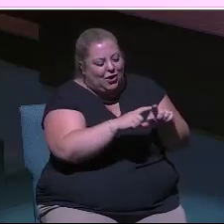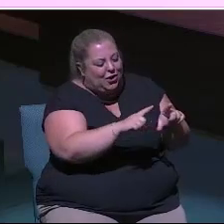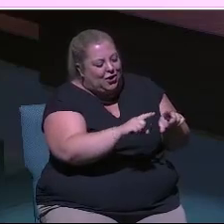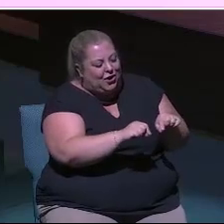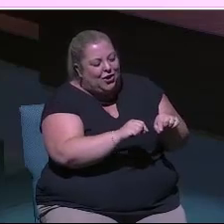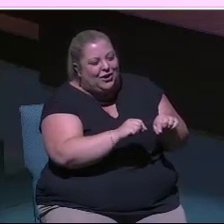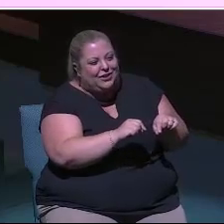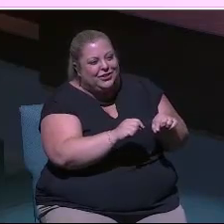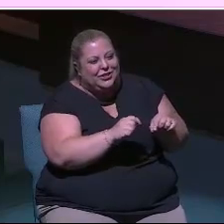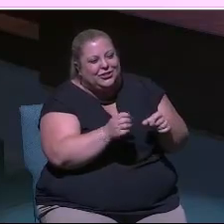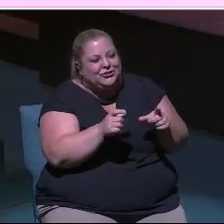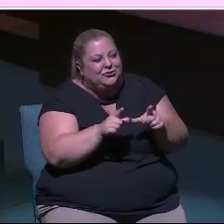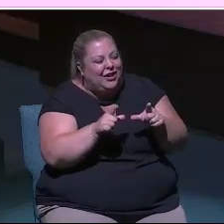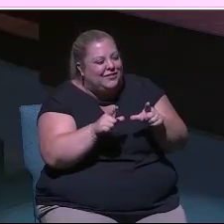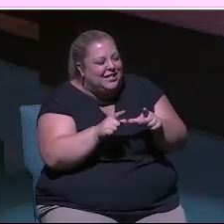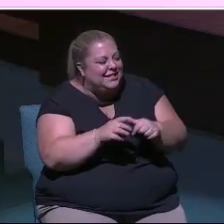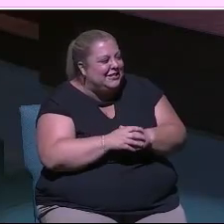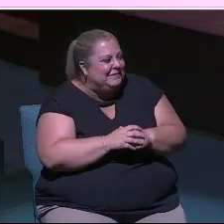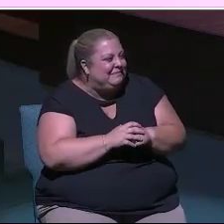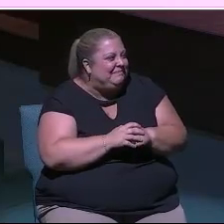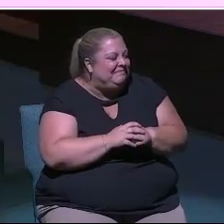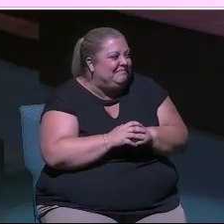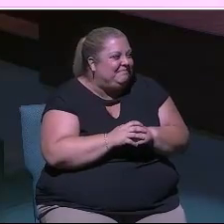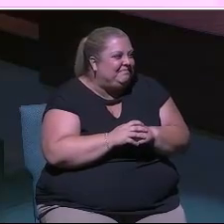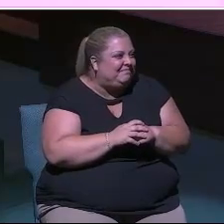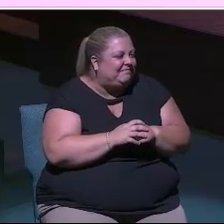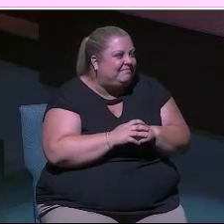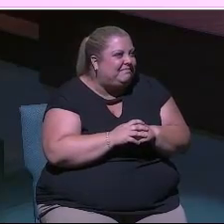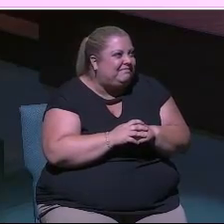That's a joke for you visitors, all right, just so you know, okay?